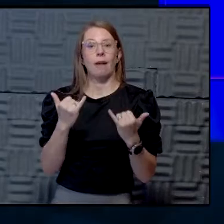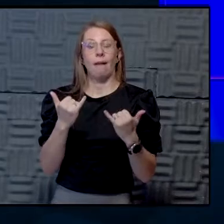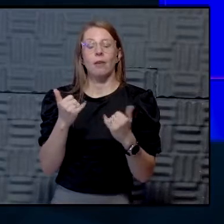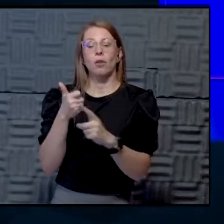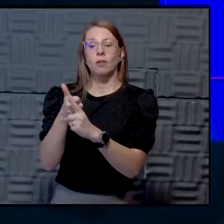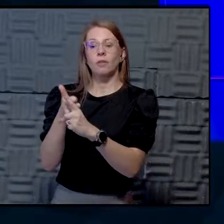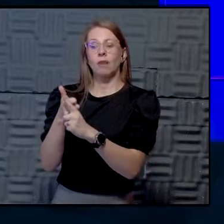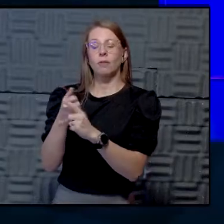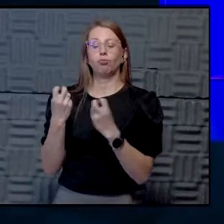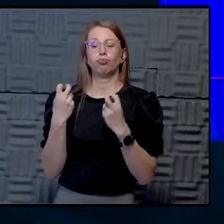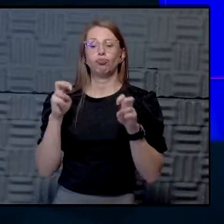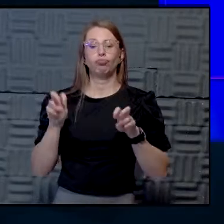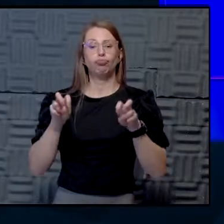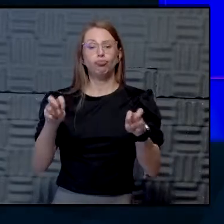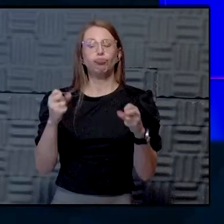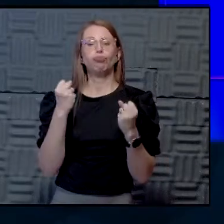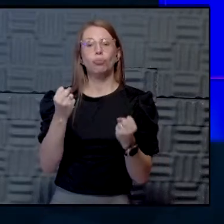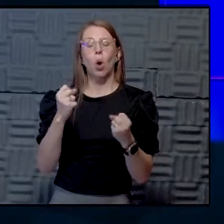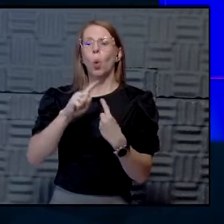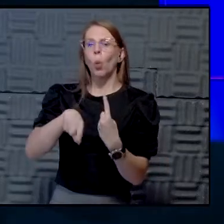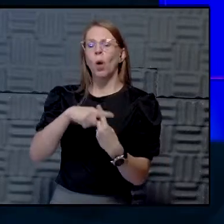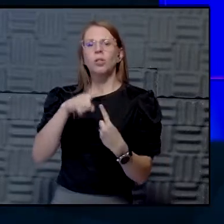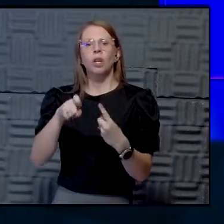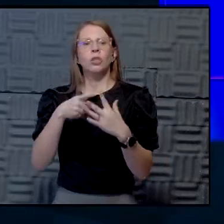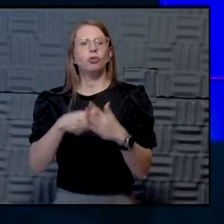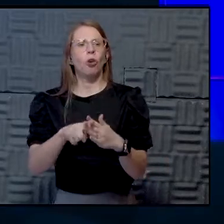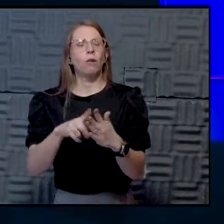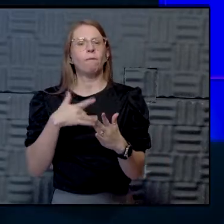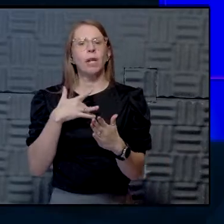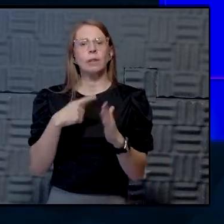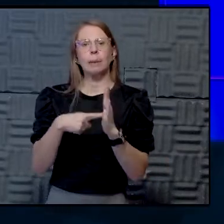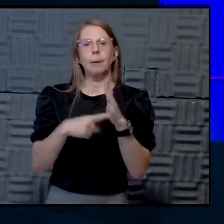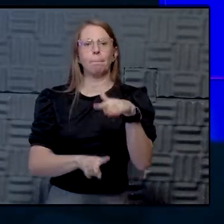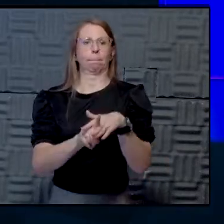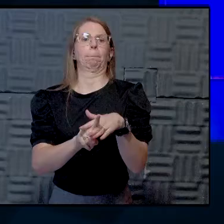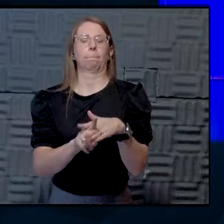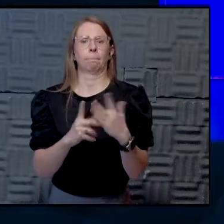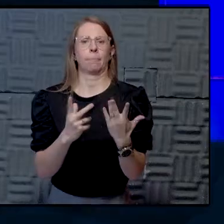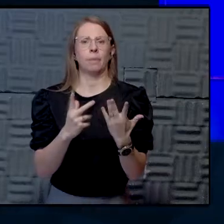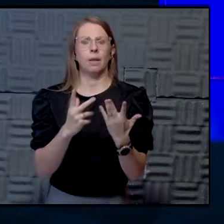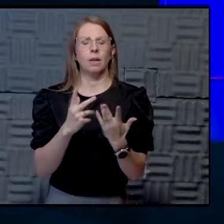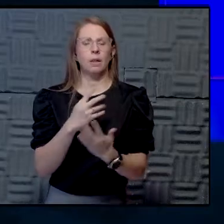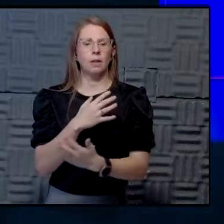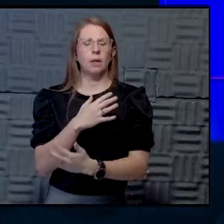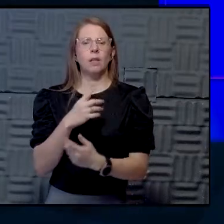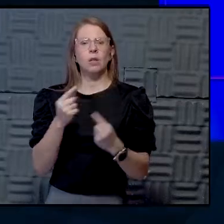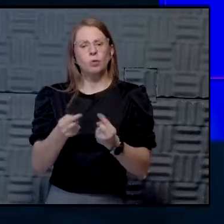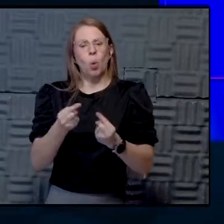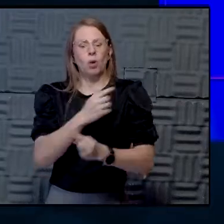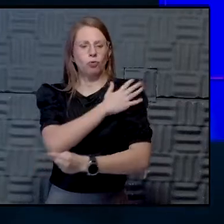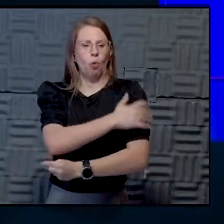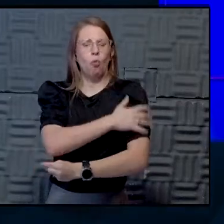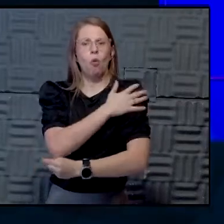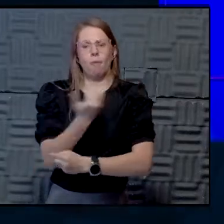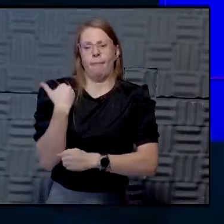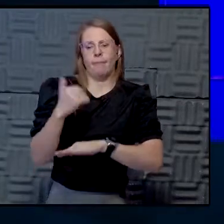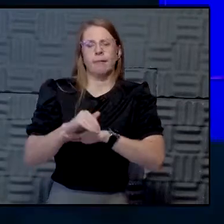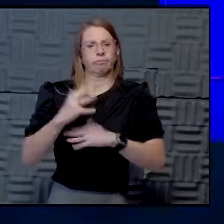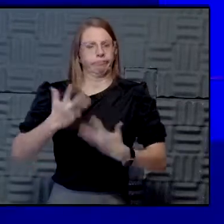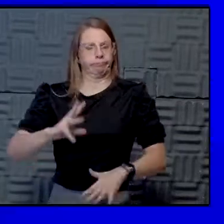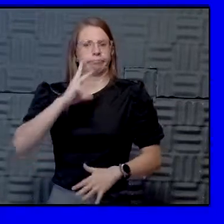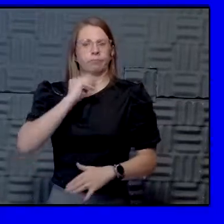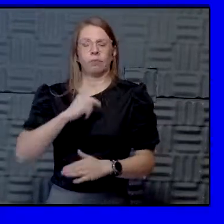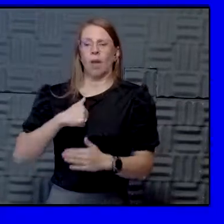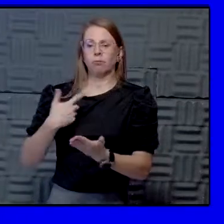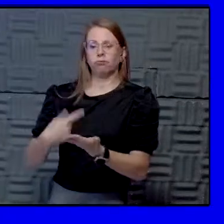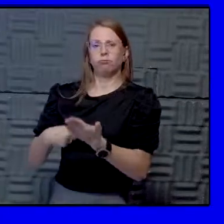school, she actually asked me, she goes, when should I start feeling symptoms? So they did have some sore shoulders last night, but and I did talk to my son